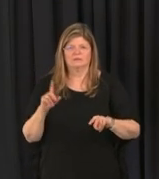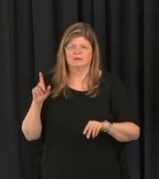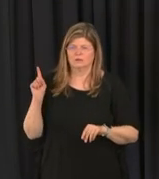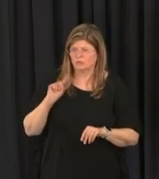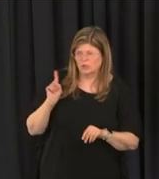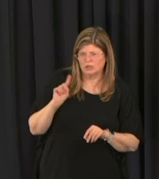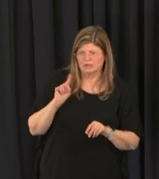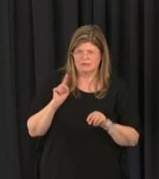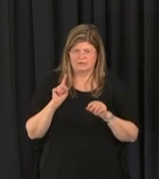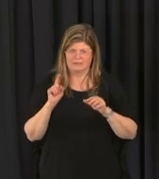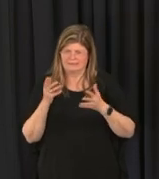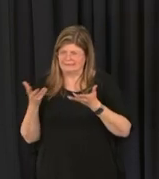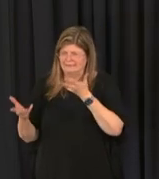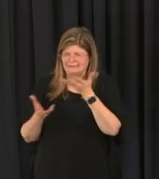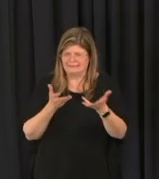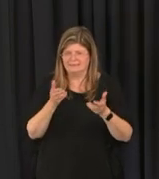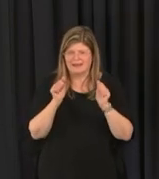of